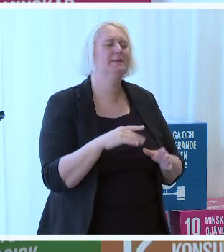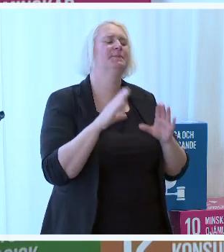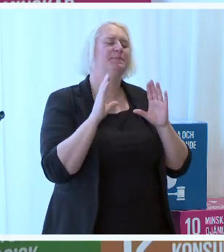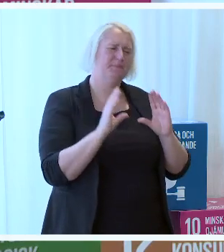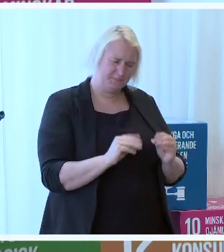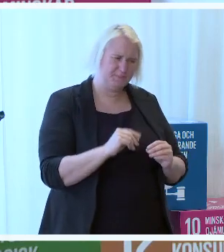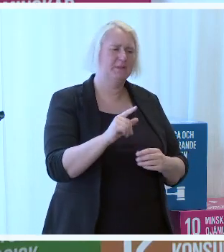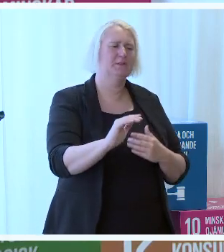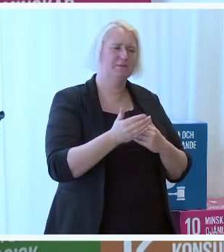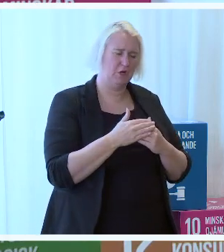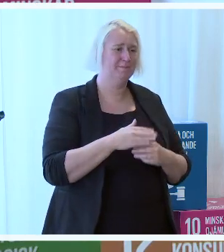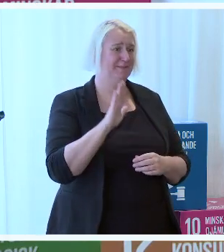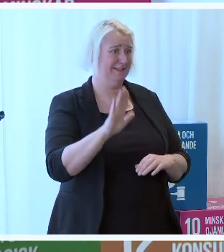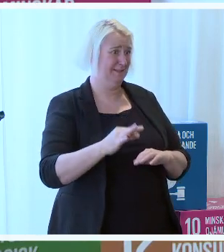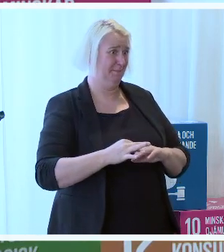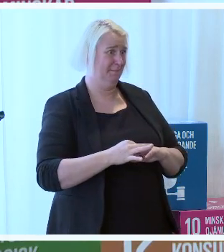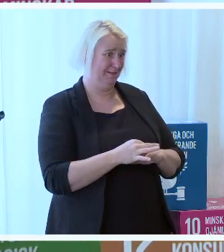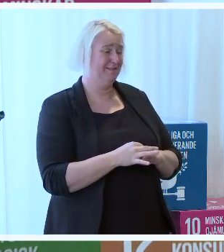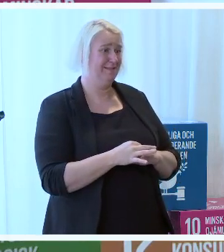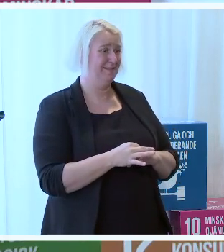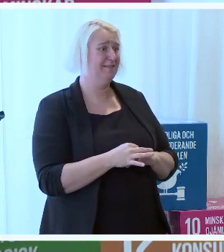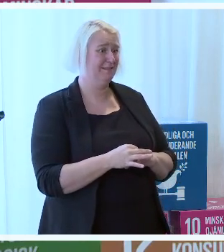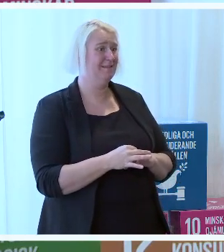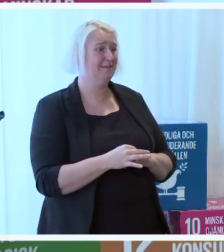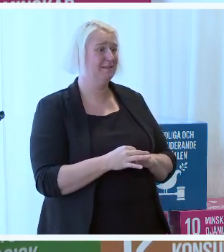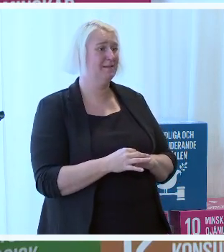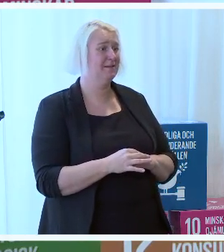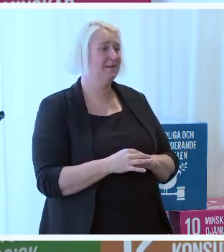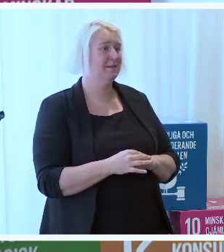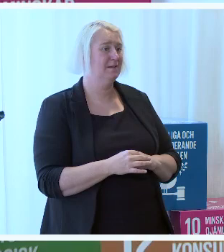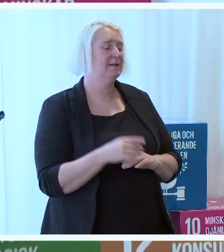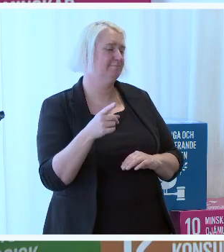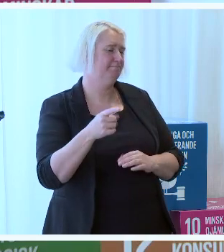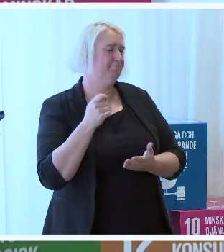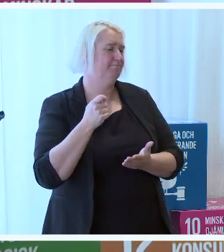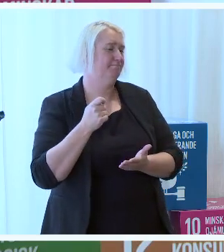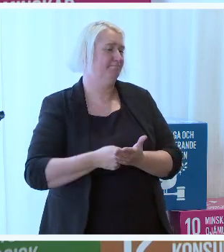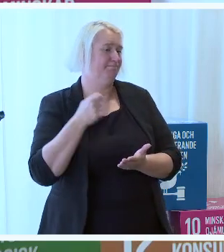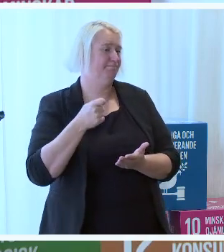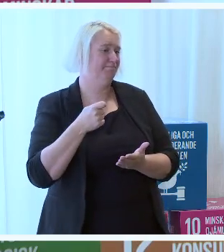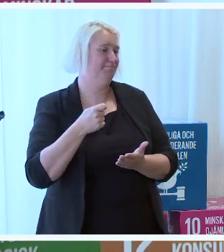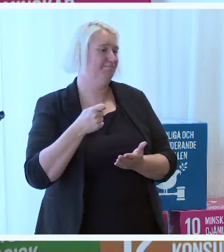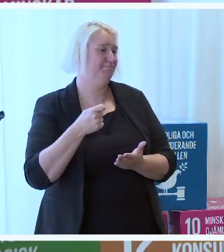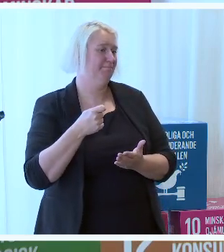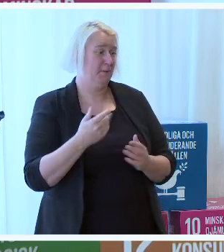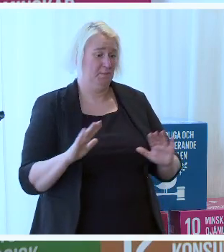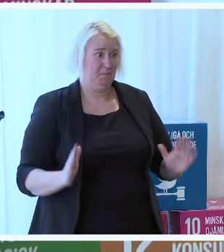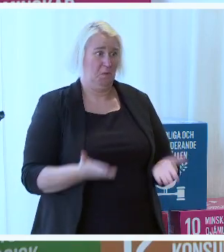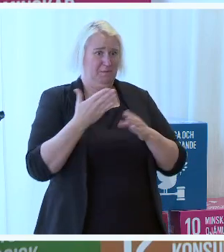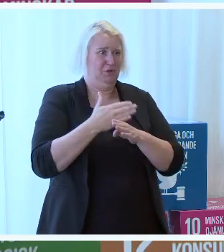her husband is the one who was making the decisions before he leaves in the morning, and telling her what to